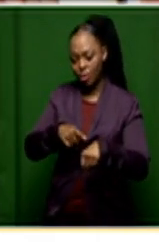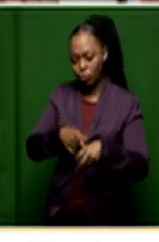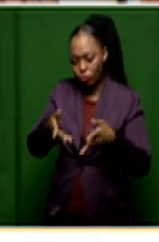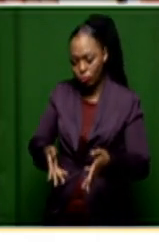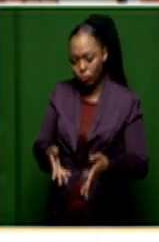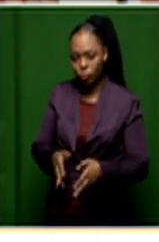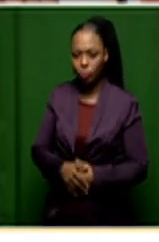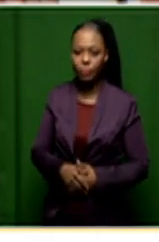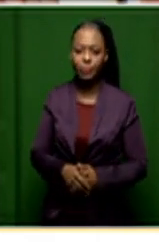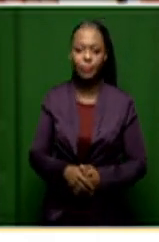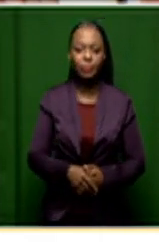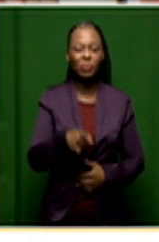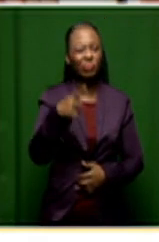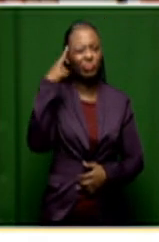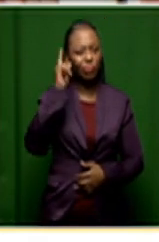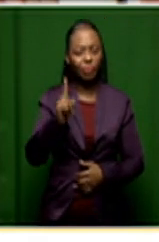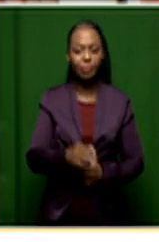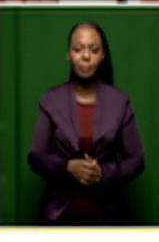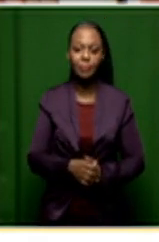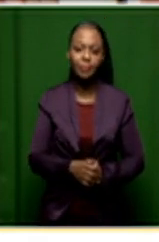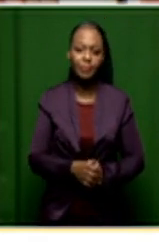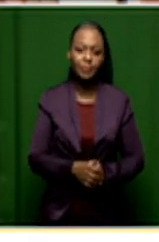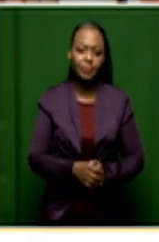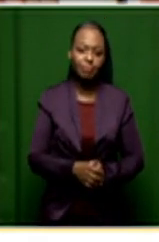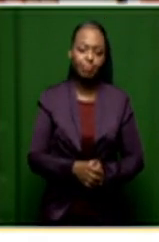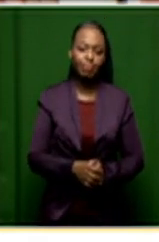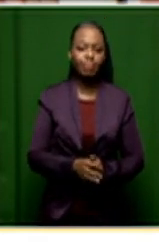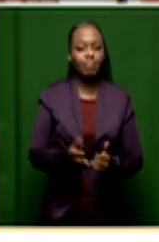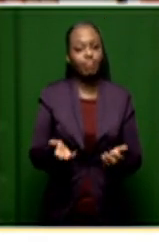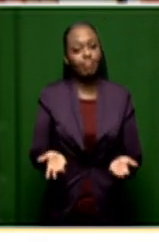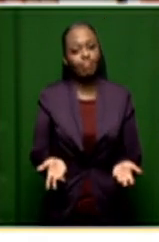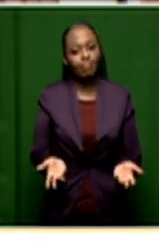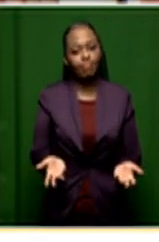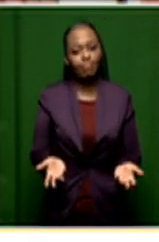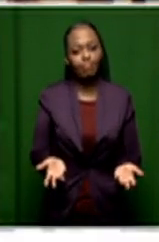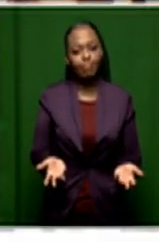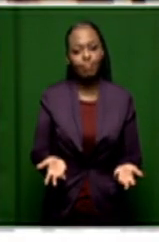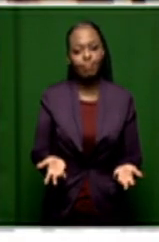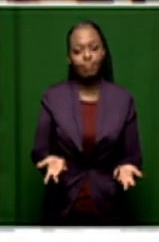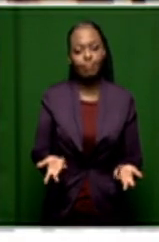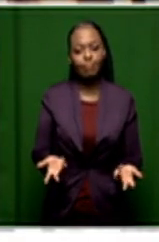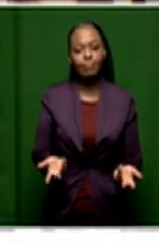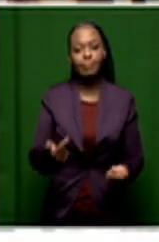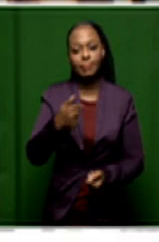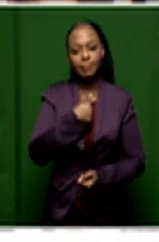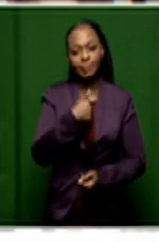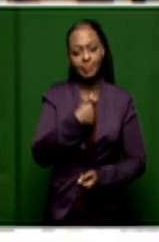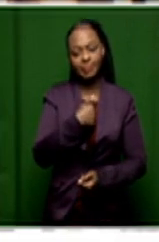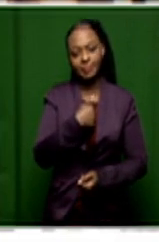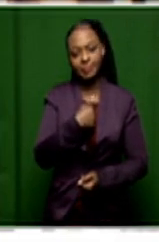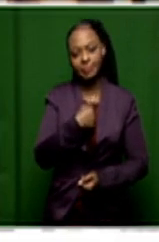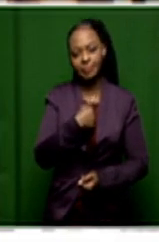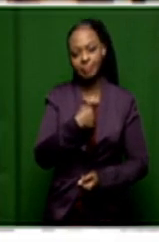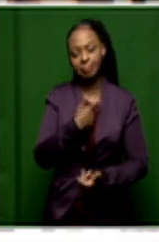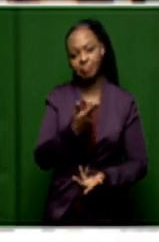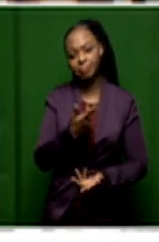that? You know, I suppose I am classified by the left